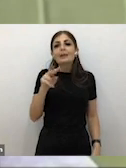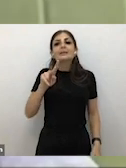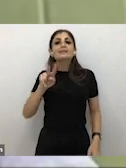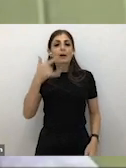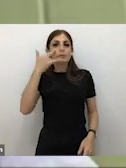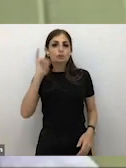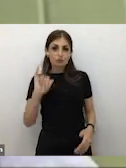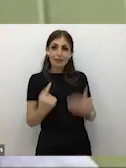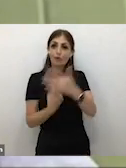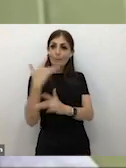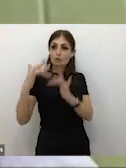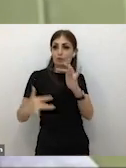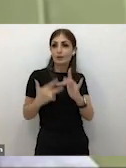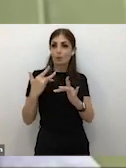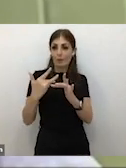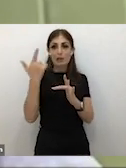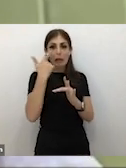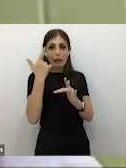page before you apply.